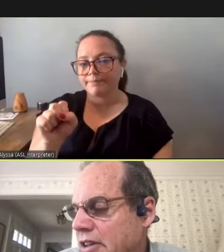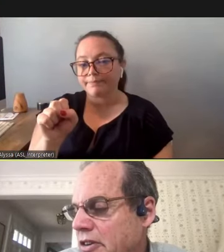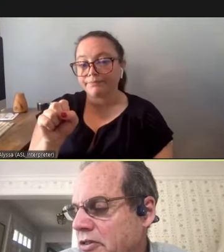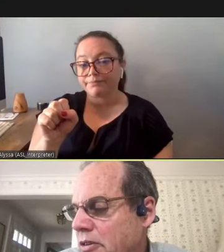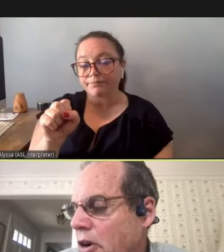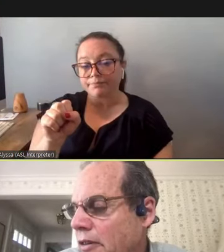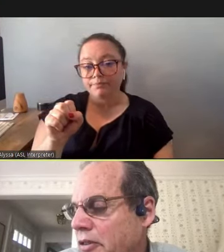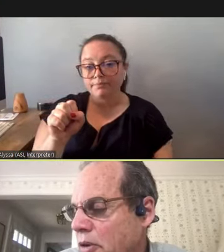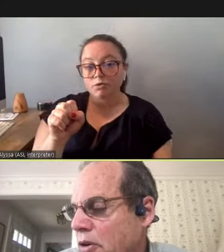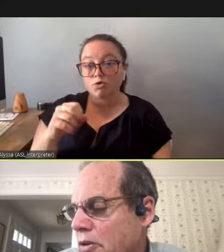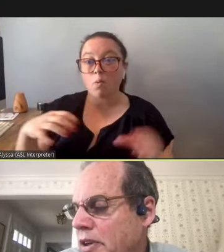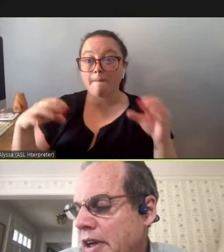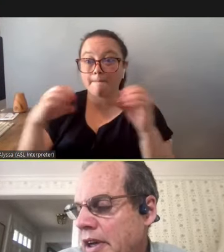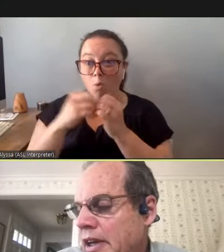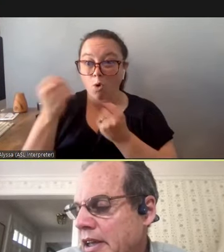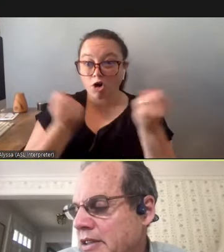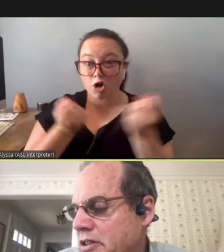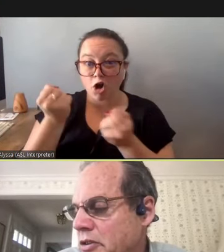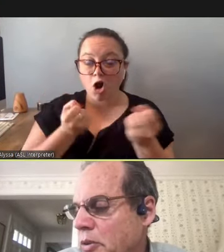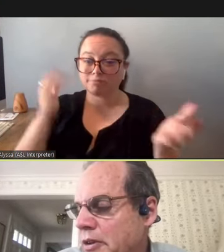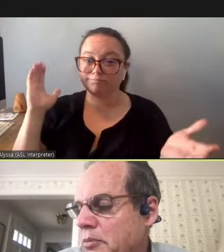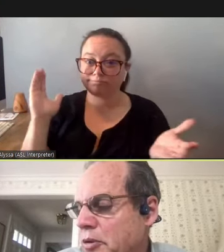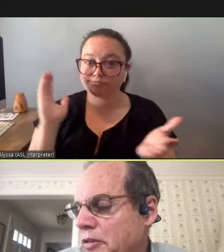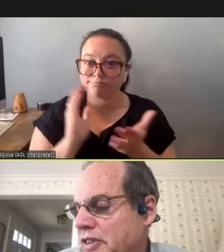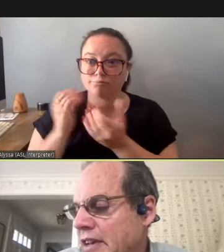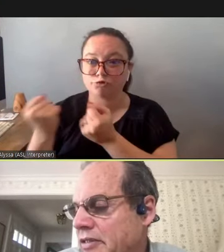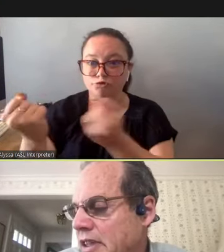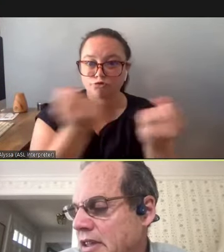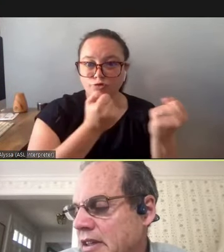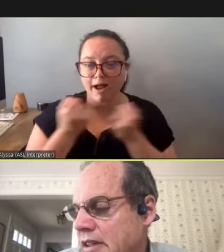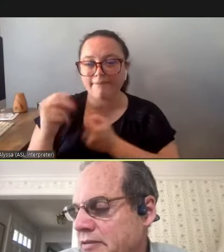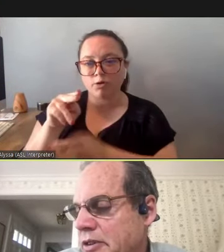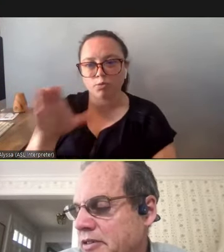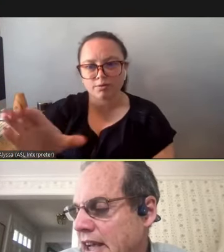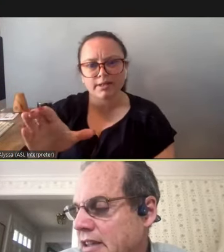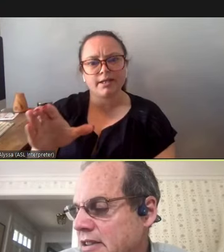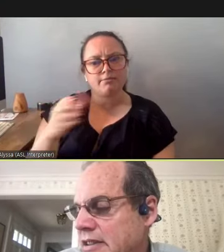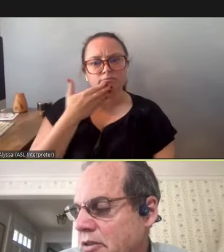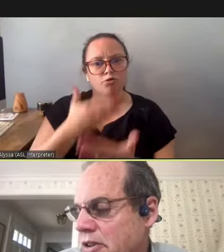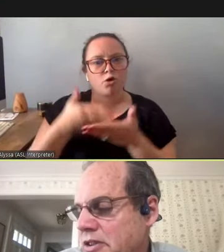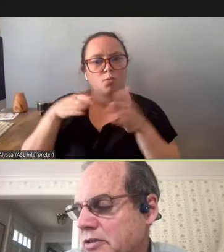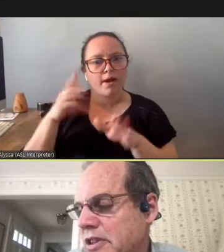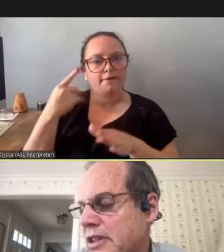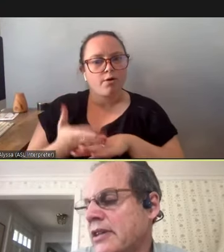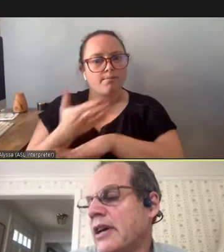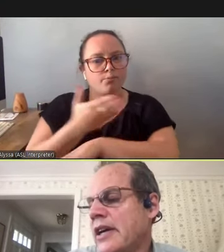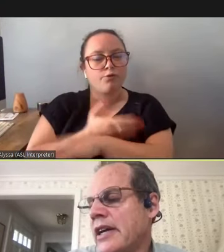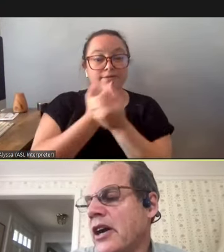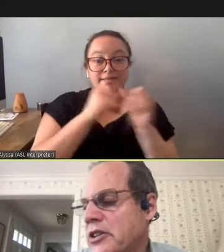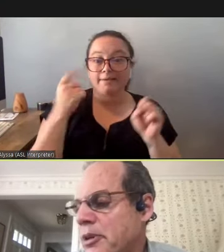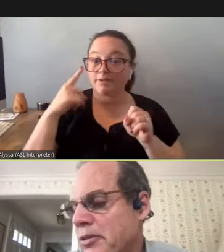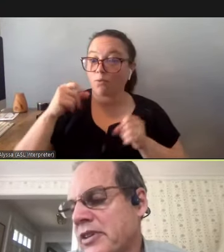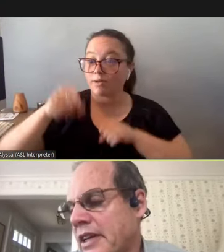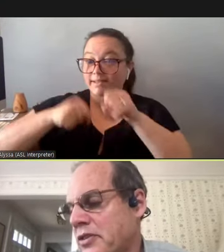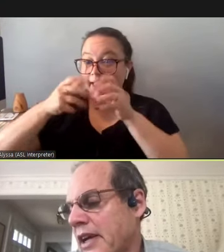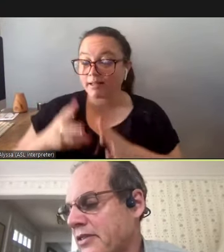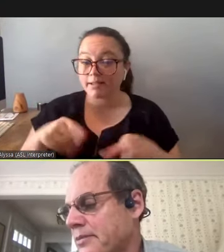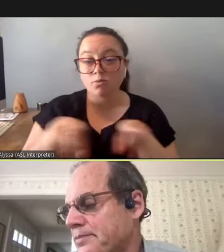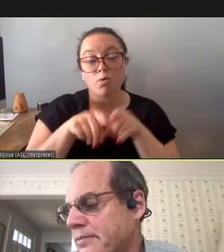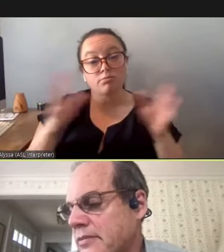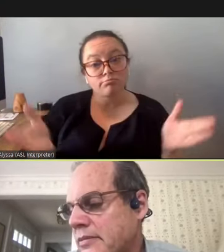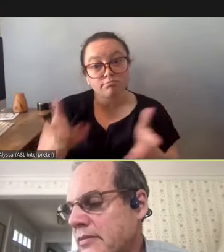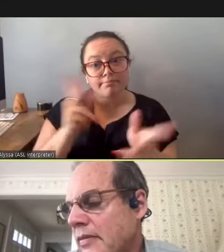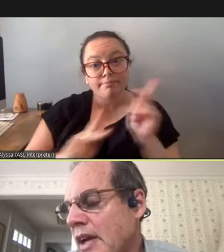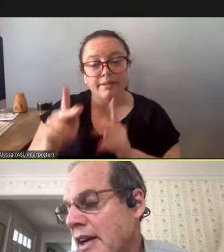more vehicles off the road is a good way to improve safety for cyclists and also to encourage people to take